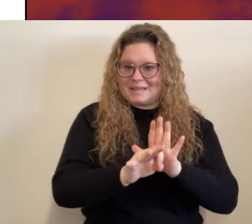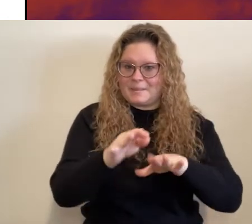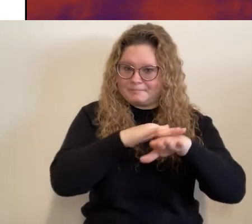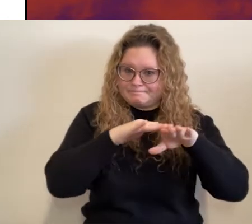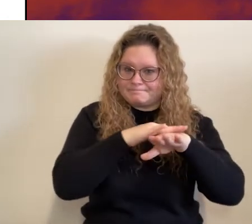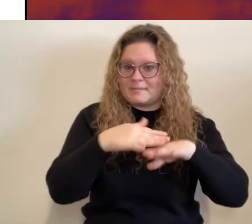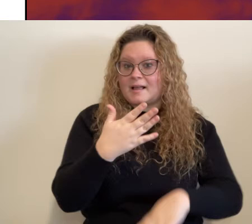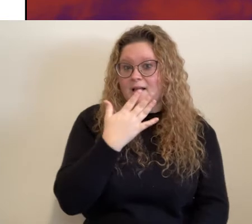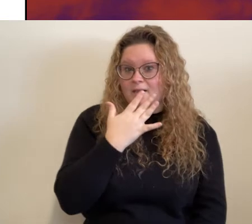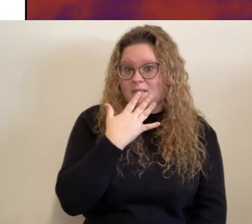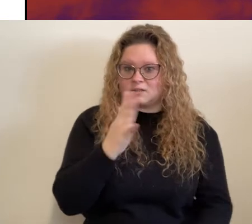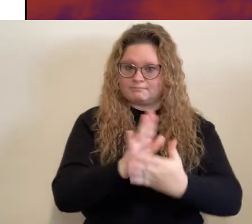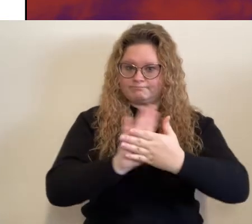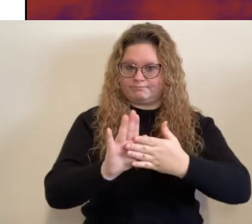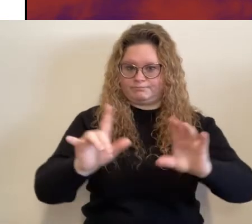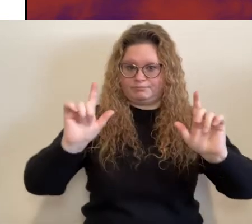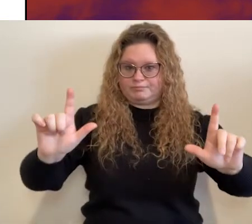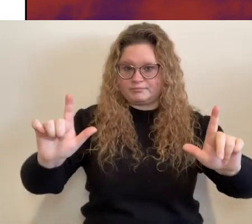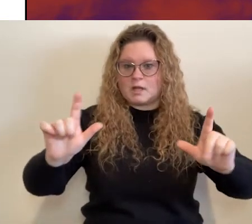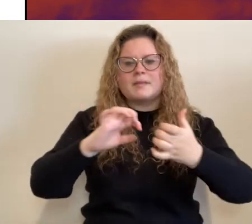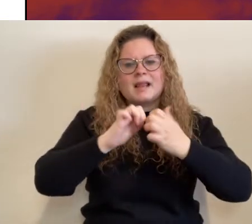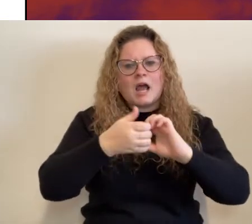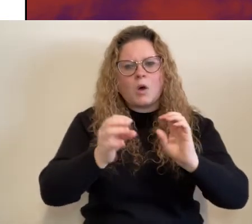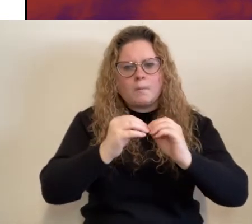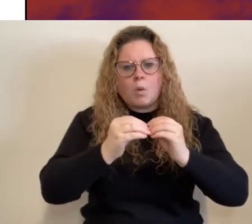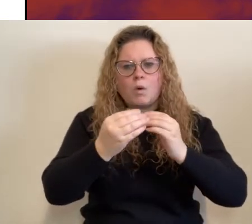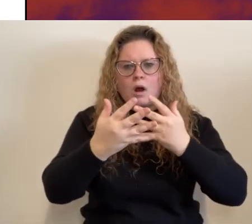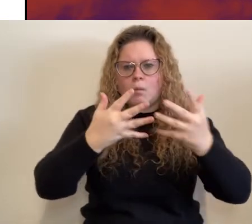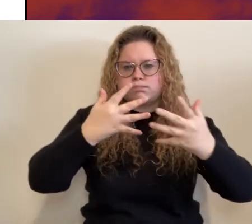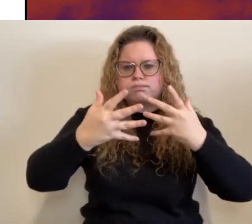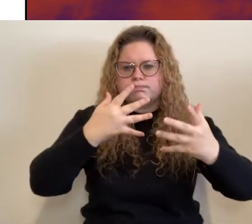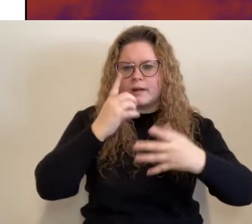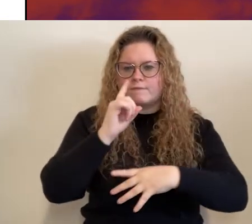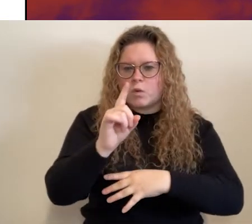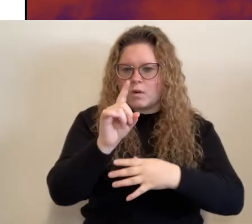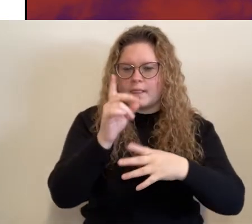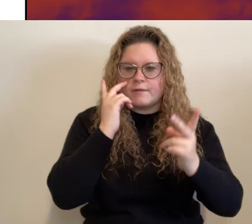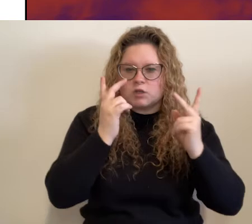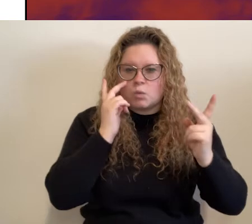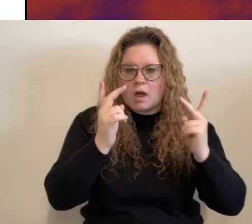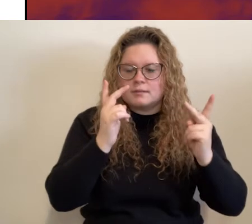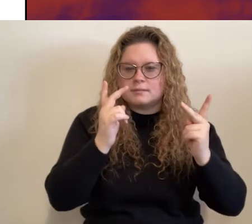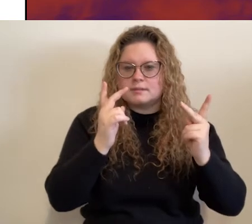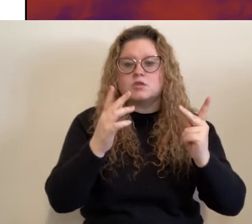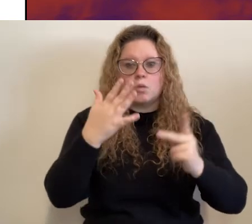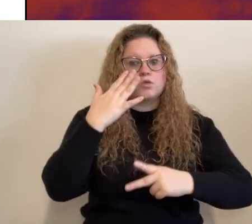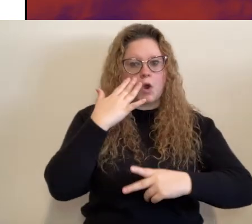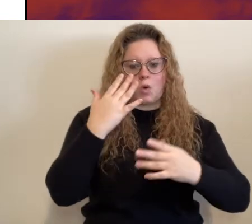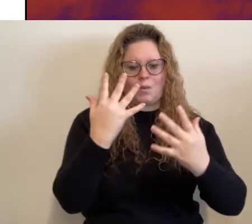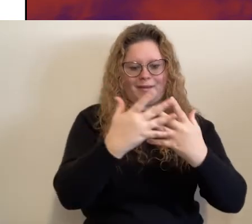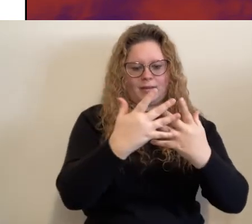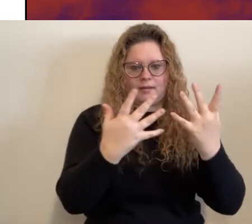but then how do we create a depth in the visuals so that it's different, so they know that it's a different thing, but they also know